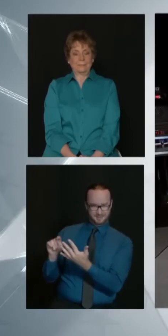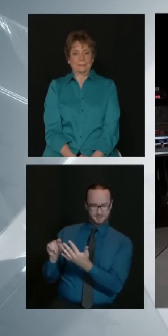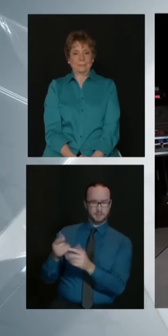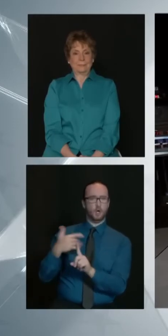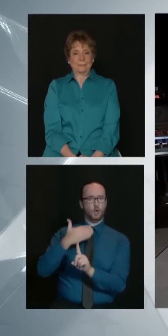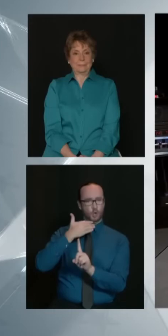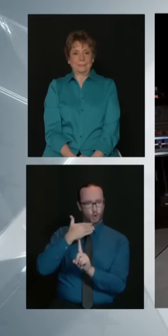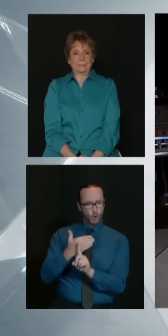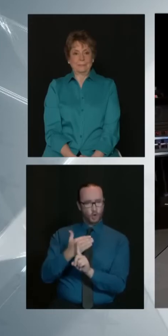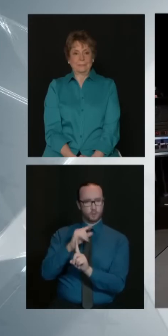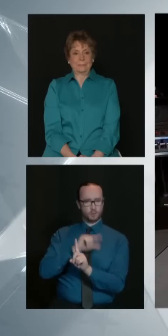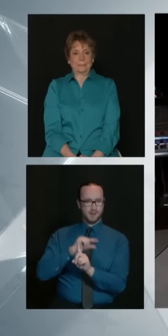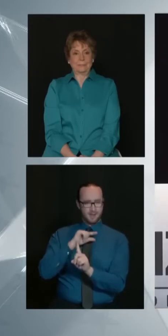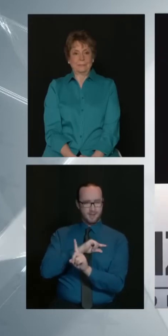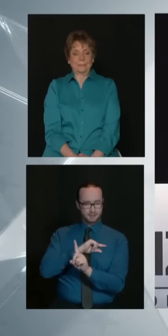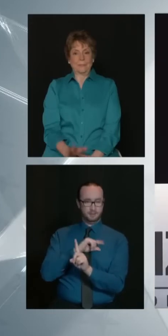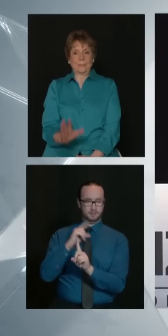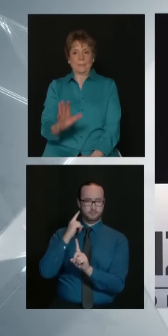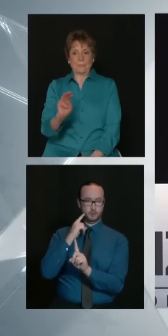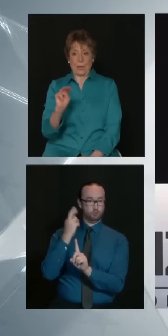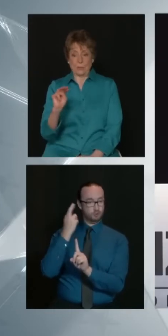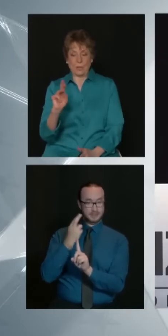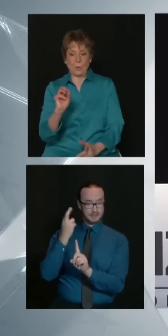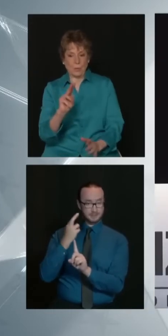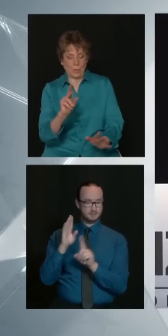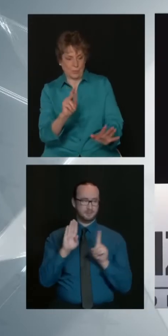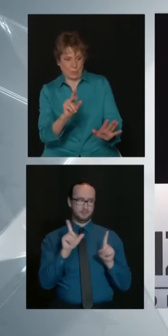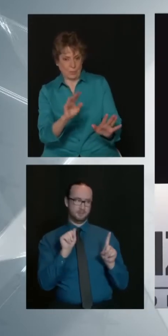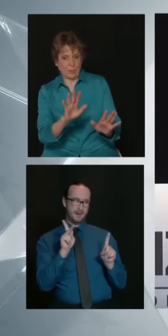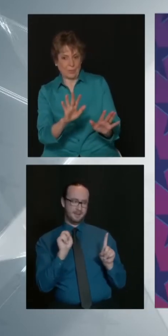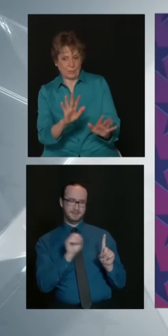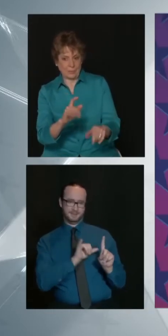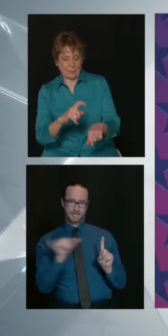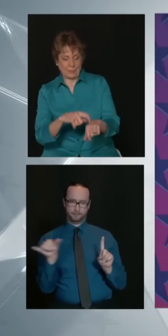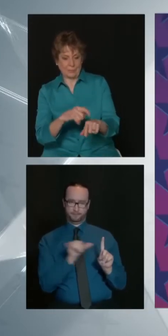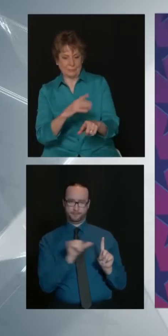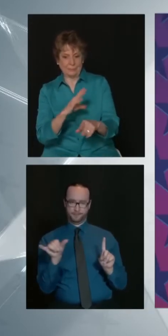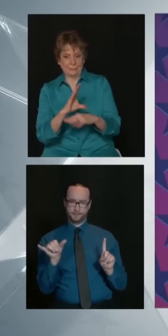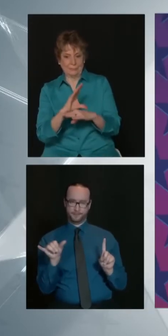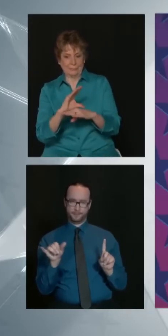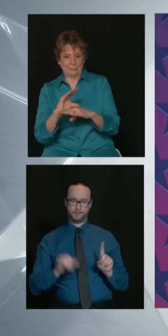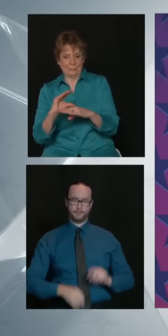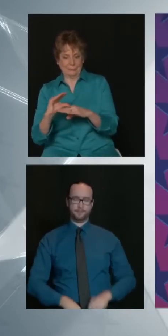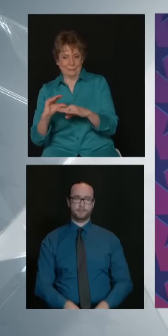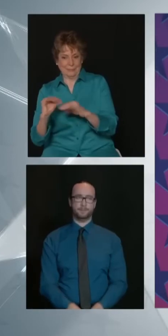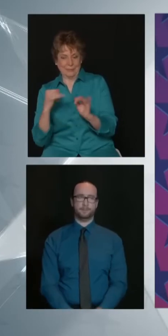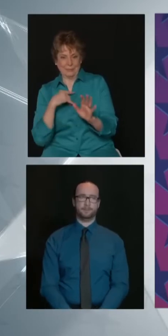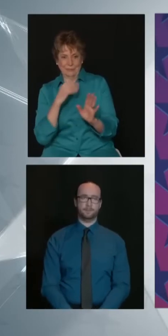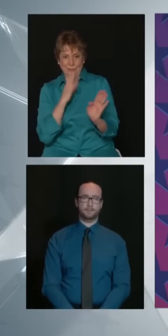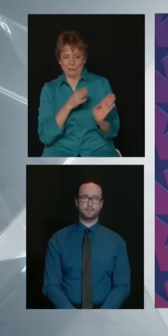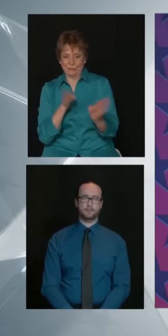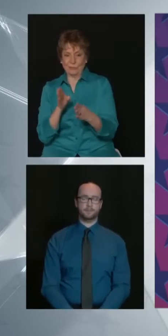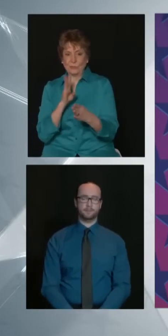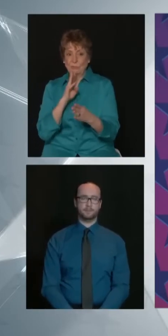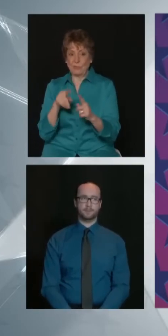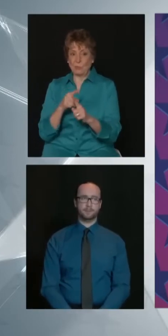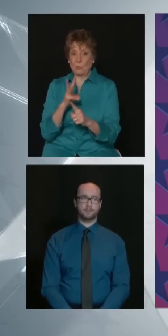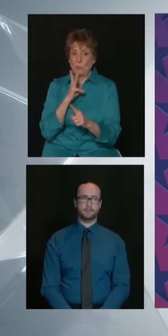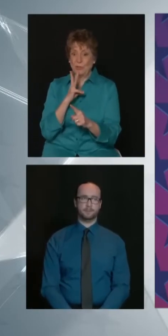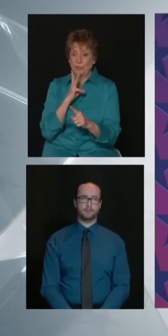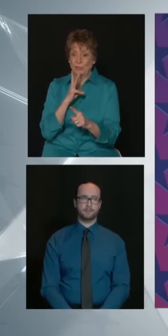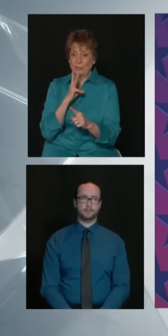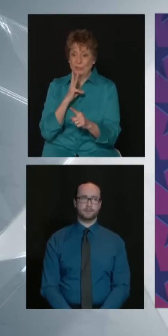exact same policies. Okay, gentlemen, we're running short on time. We've got to talk about water, and I wish we had more time to talk about this.